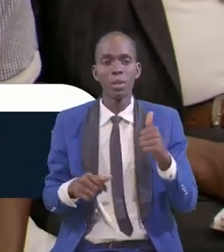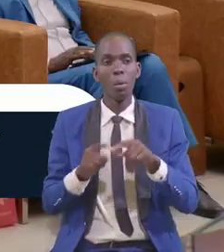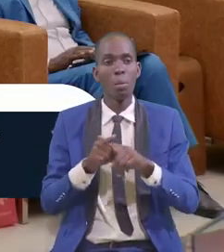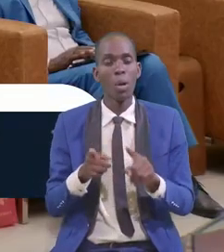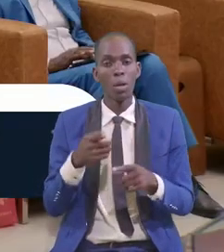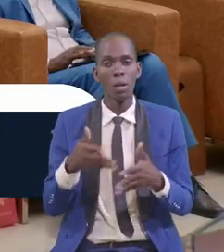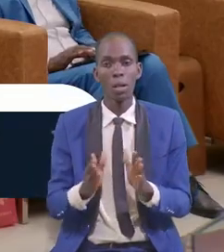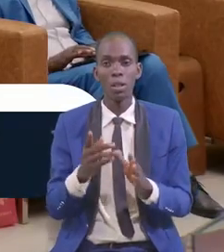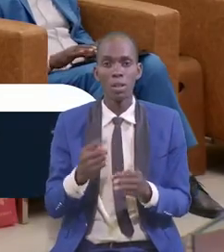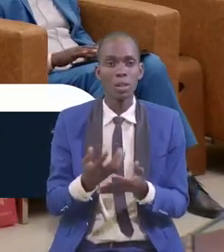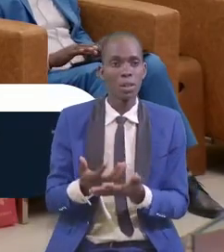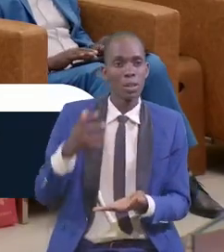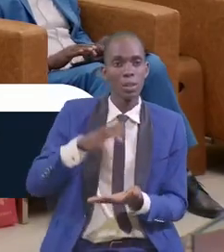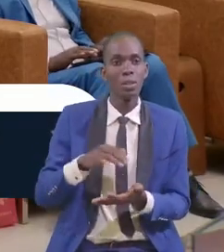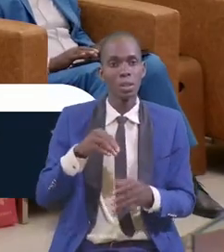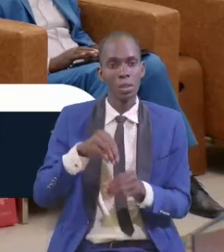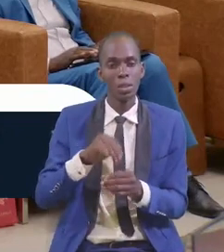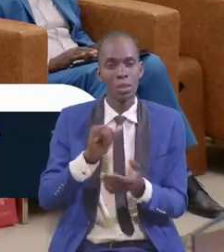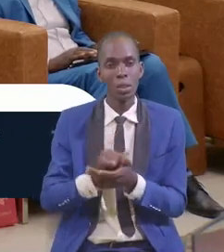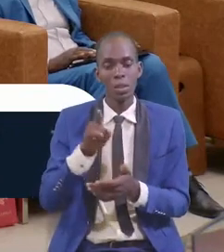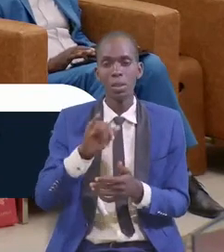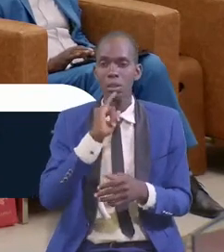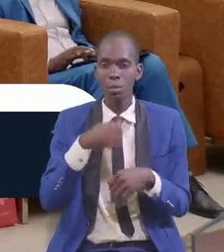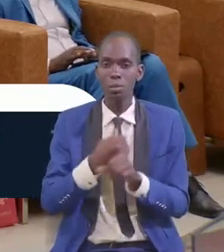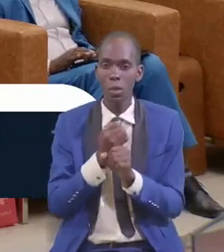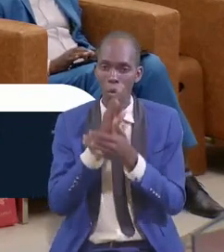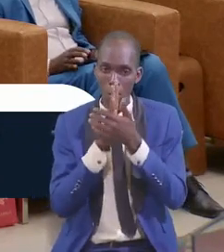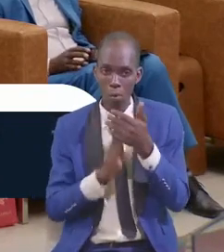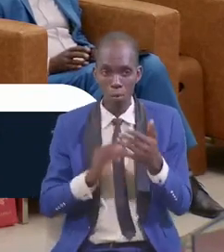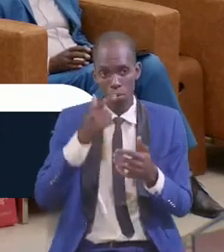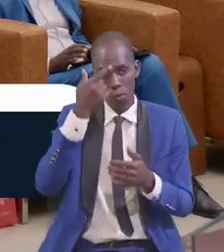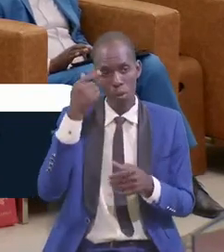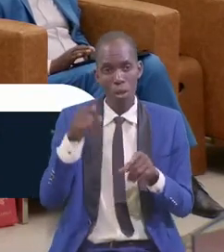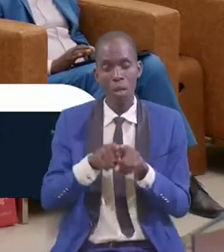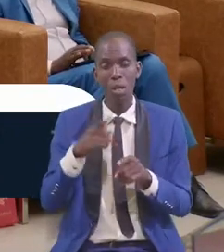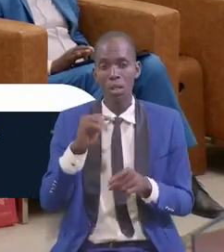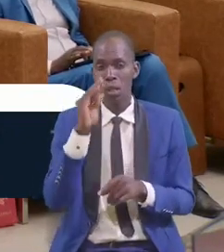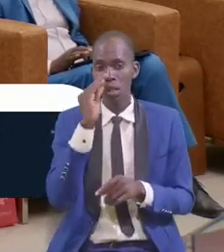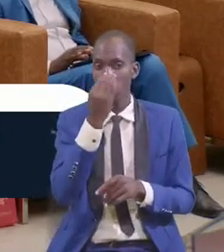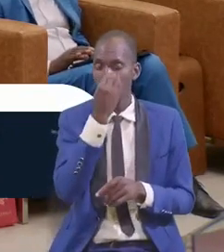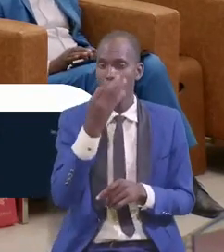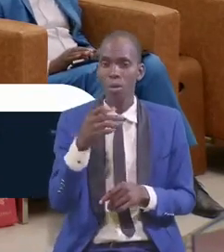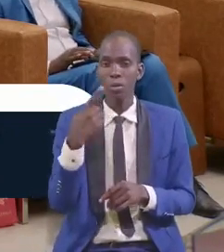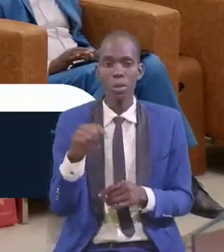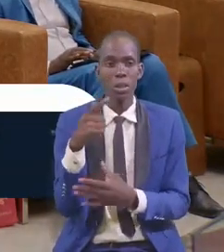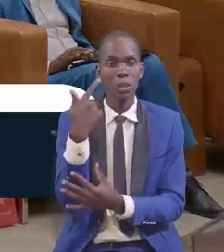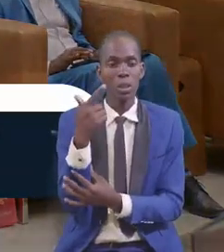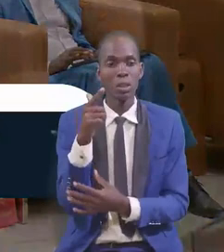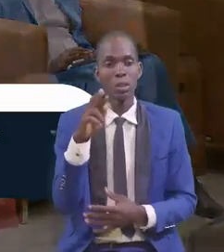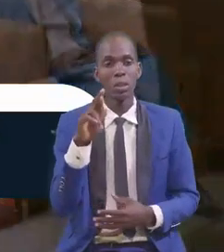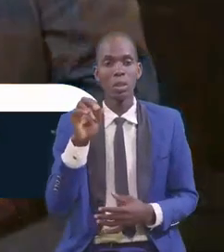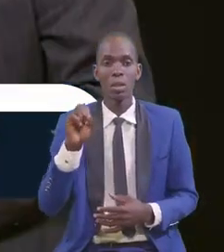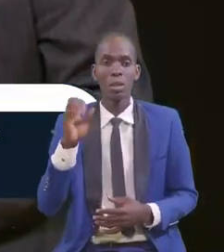the rich in that he is made low, because as the flower of the grass he shall pass